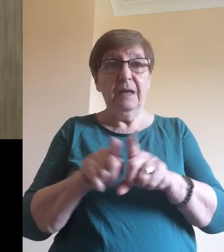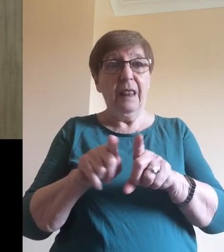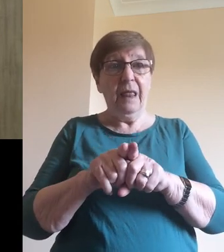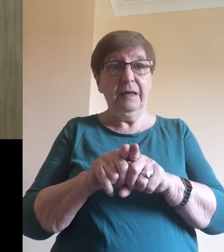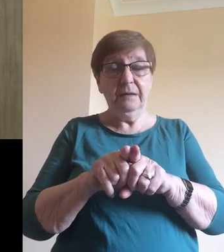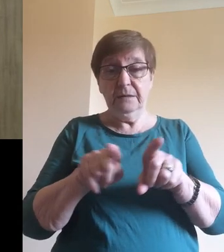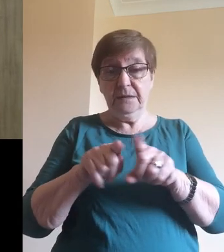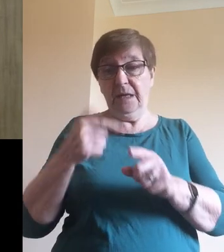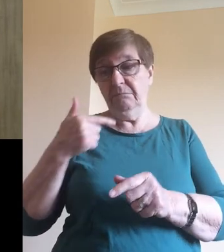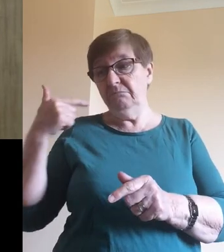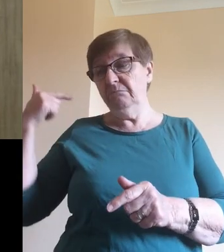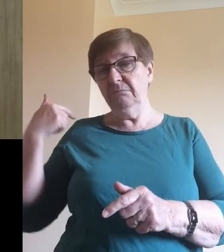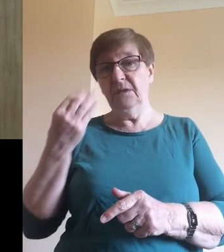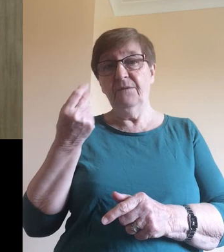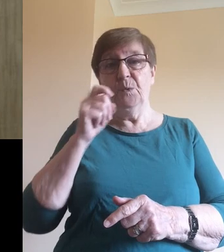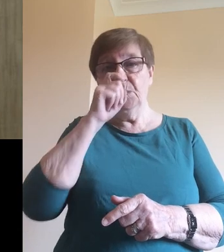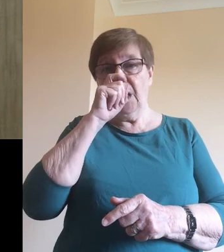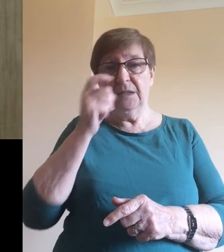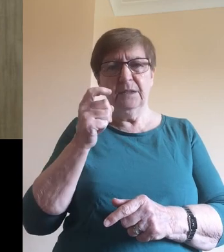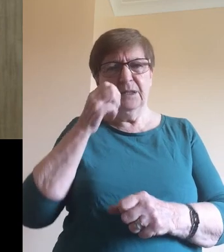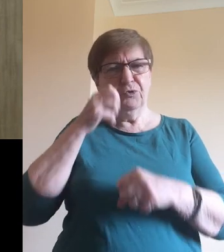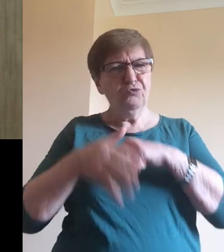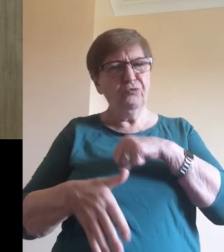past few Saturdays, a strange one.